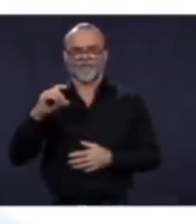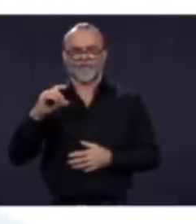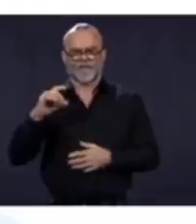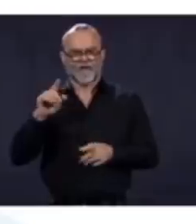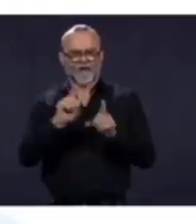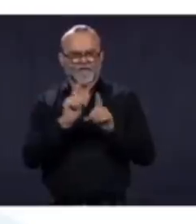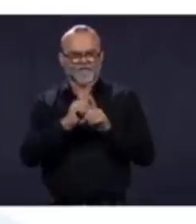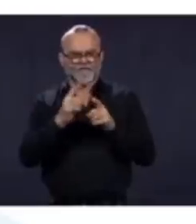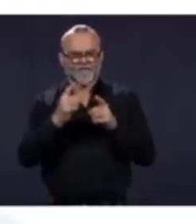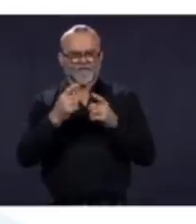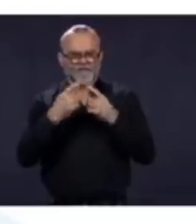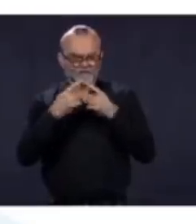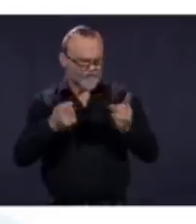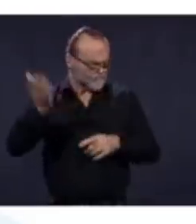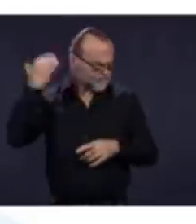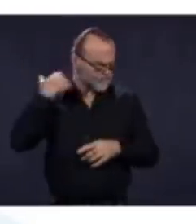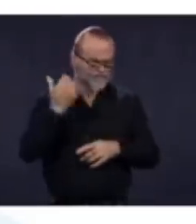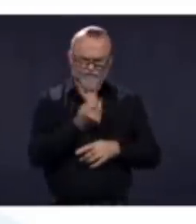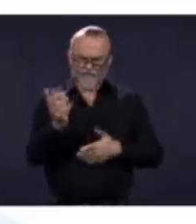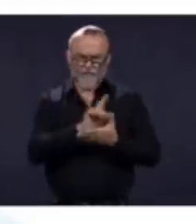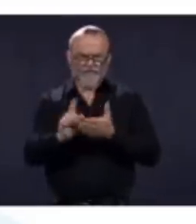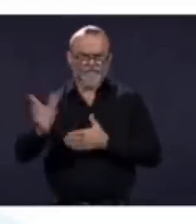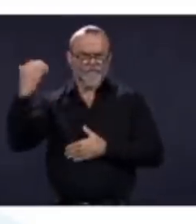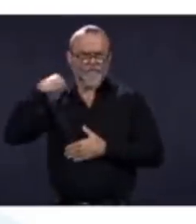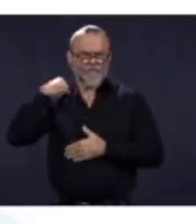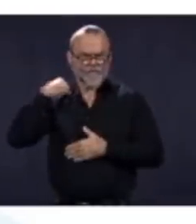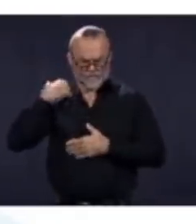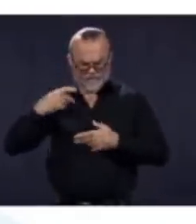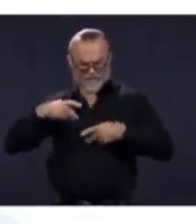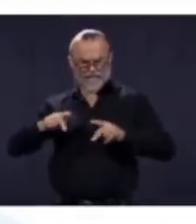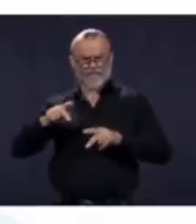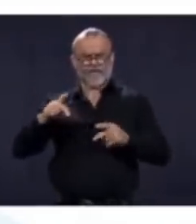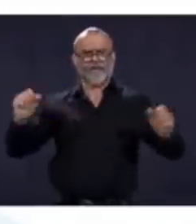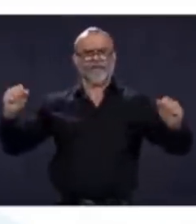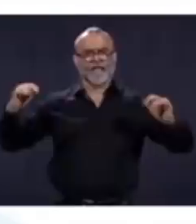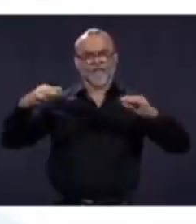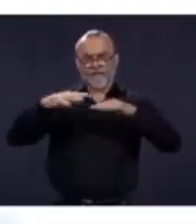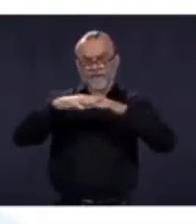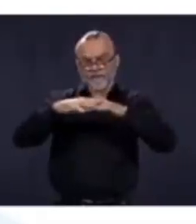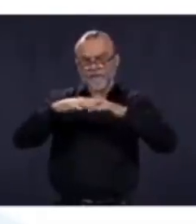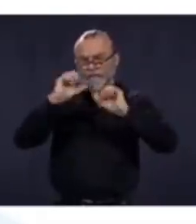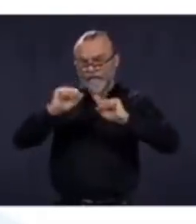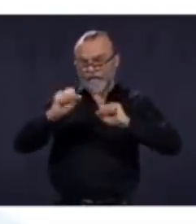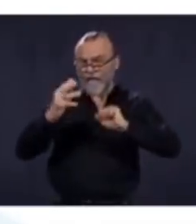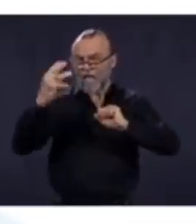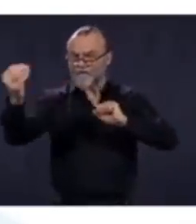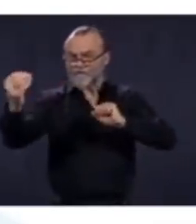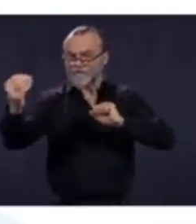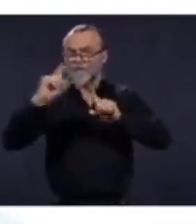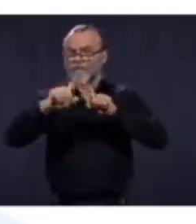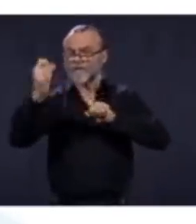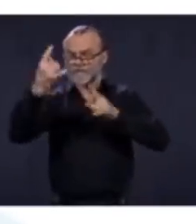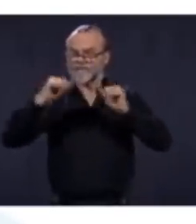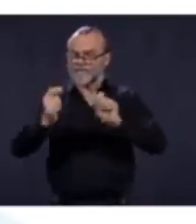was a decree back several weeks ago allowing gatherings with people outside with 2-meter